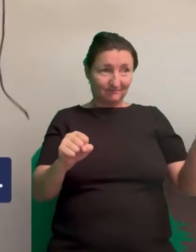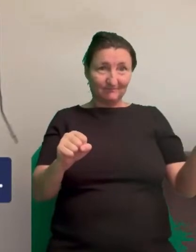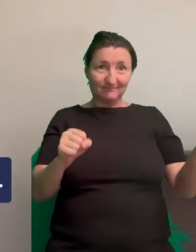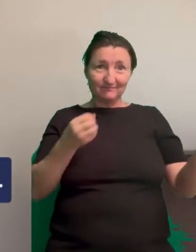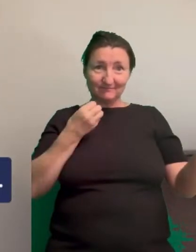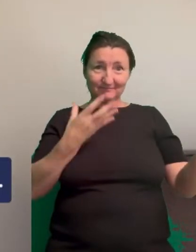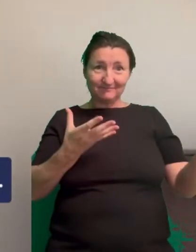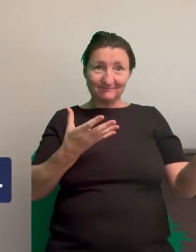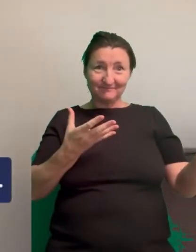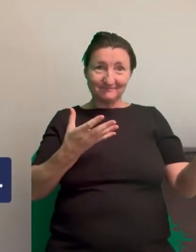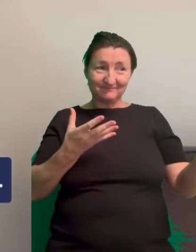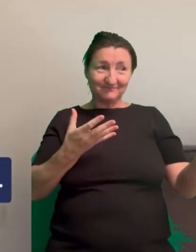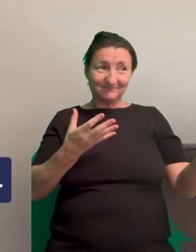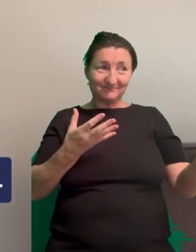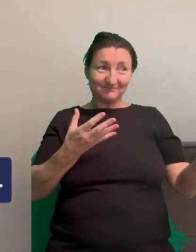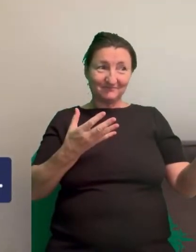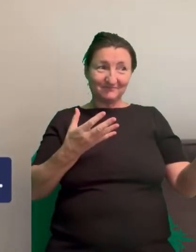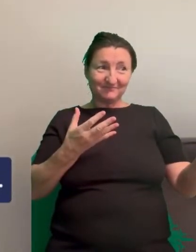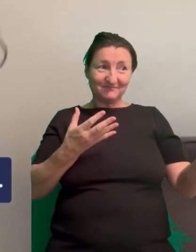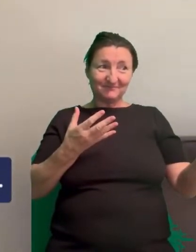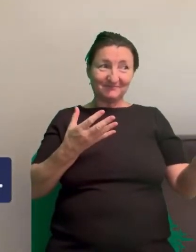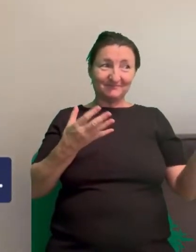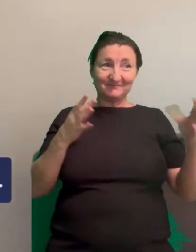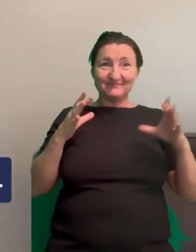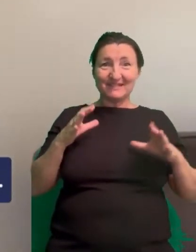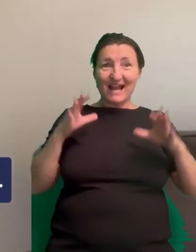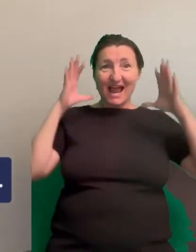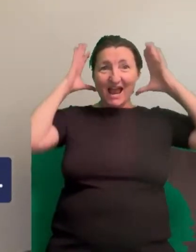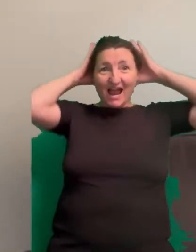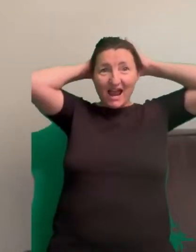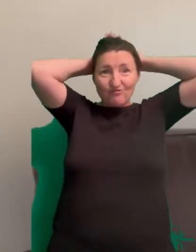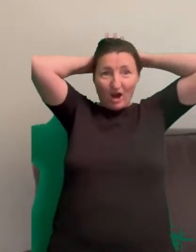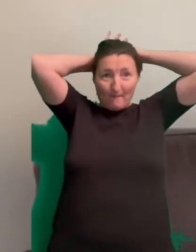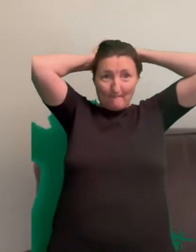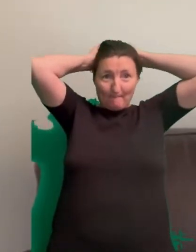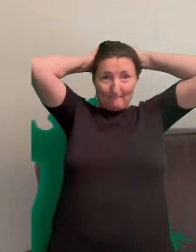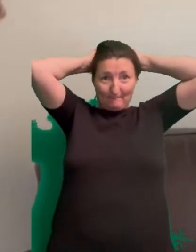and you can have your hair up.